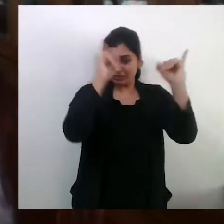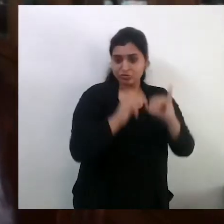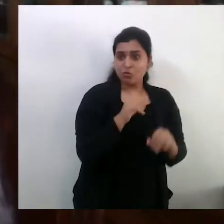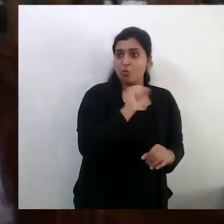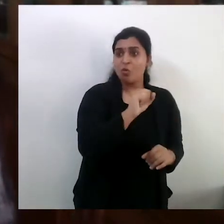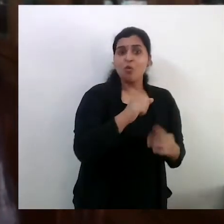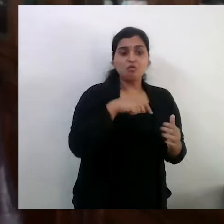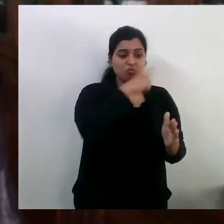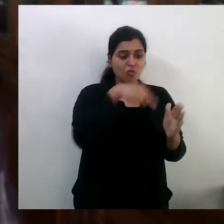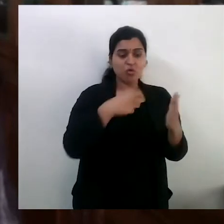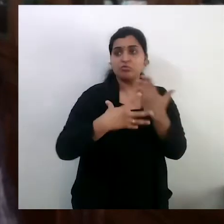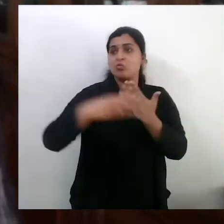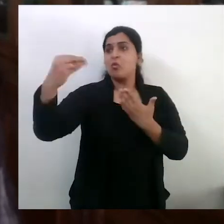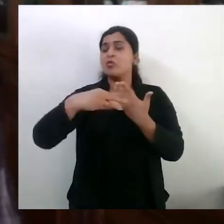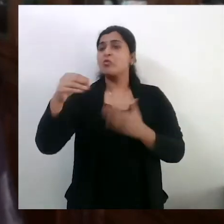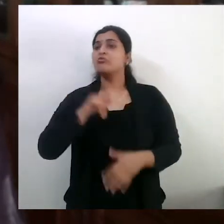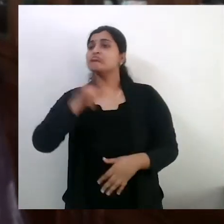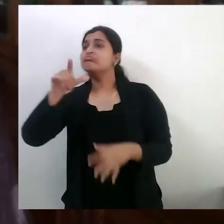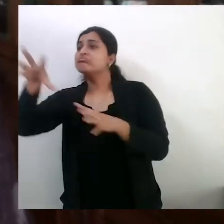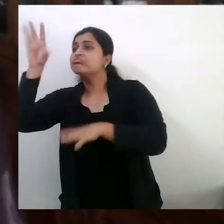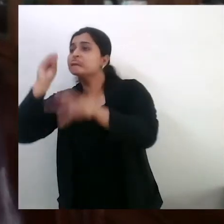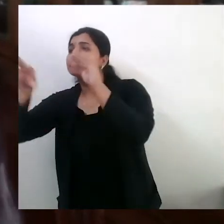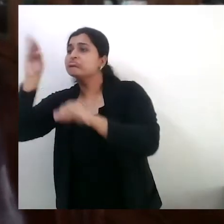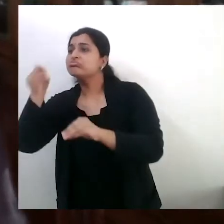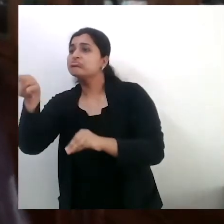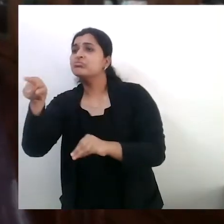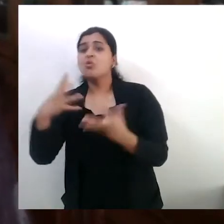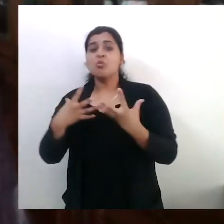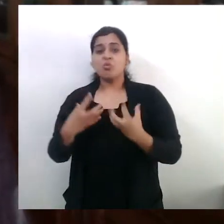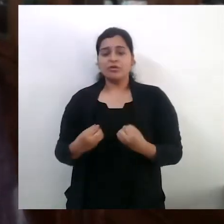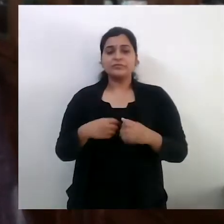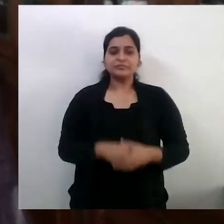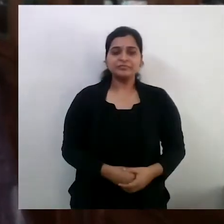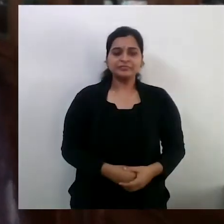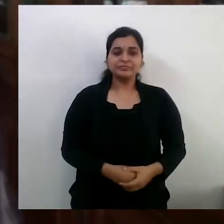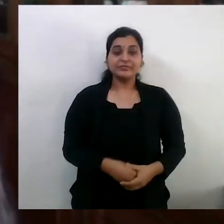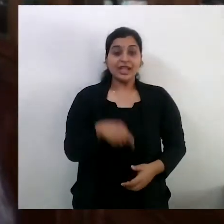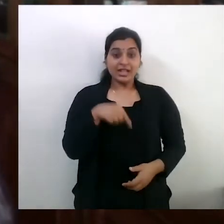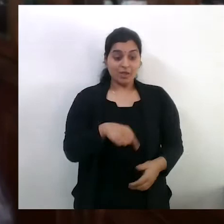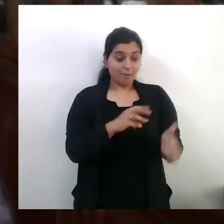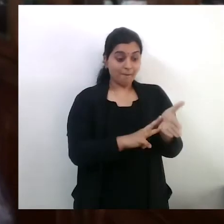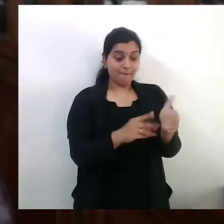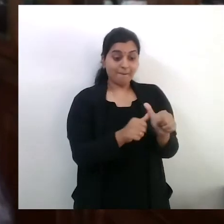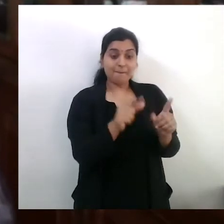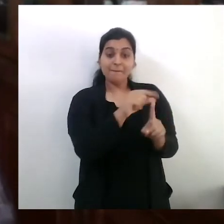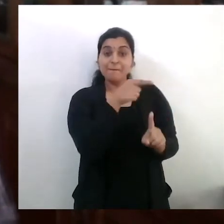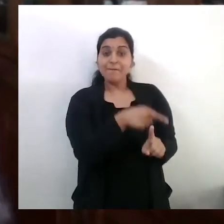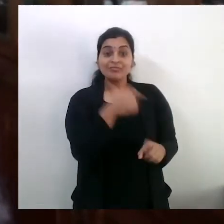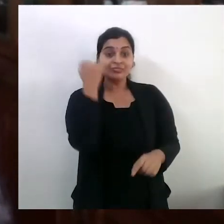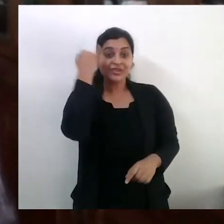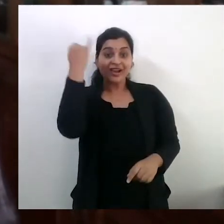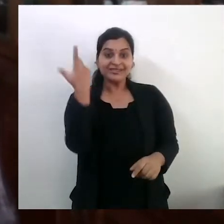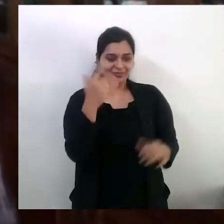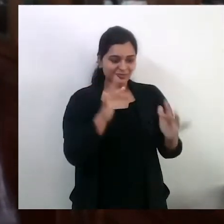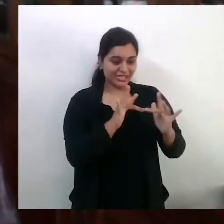country. Now, MAP, if it is doing this digital space, is